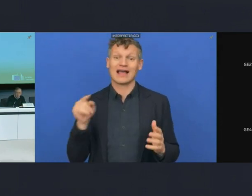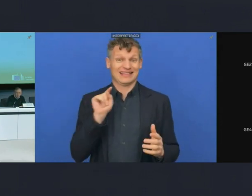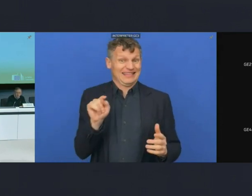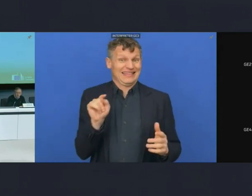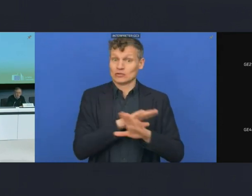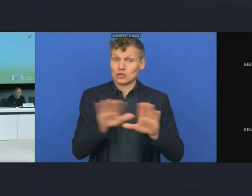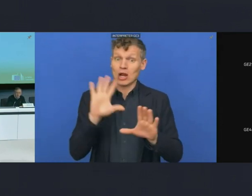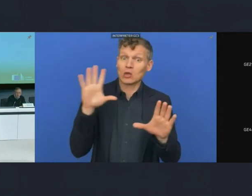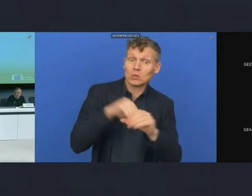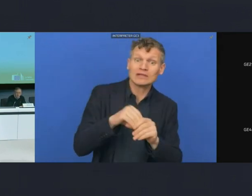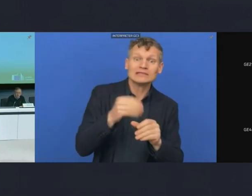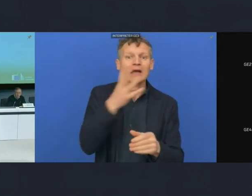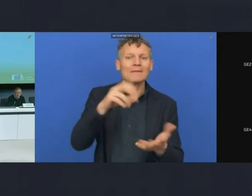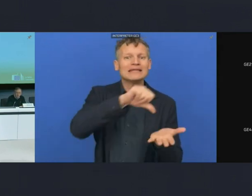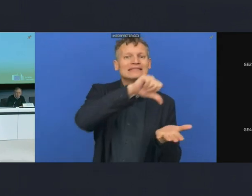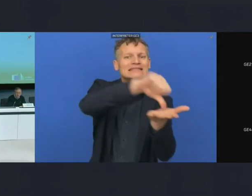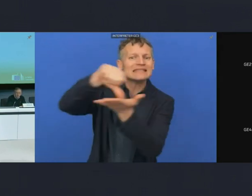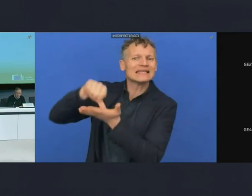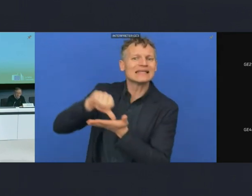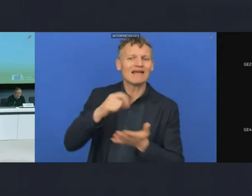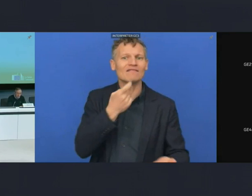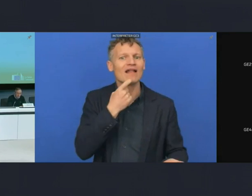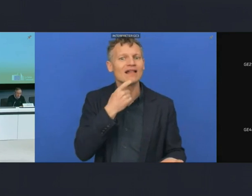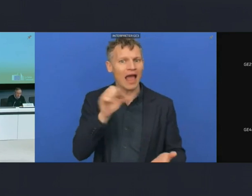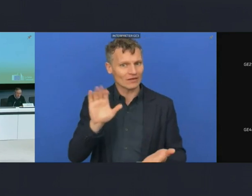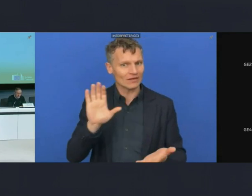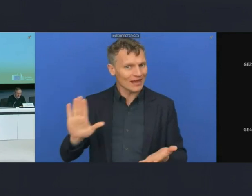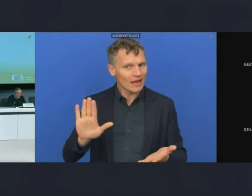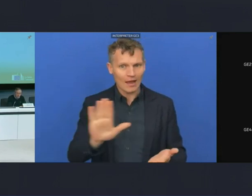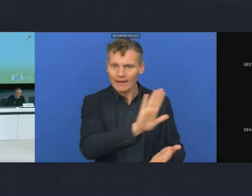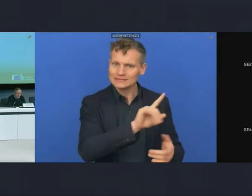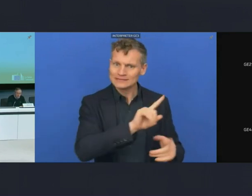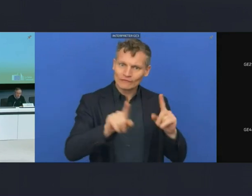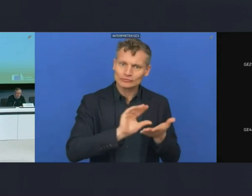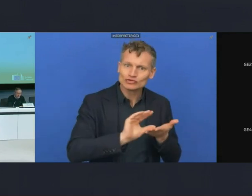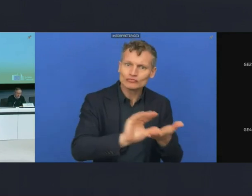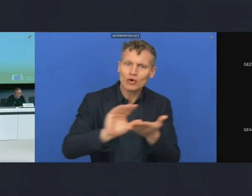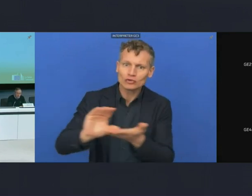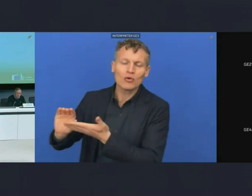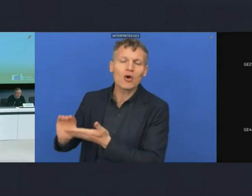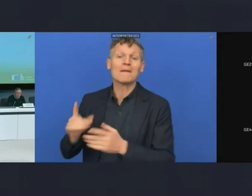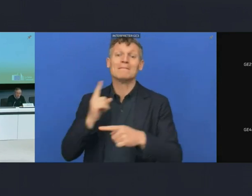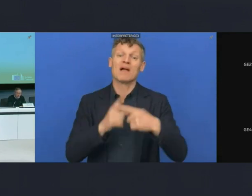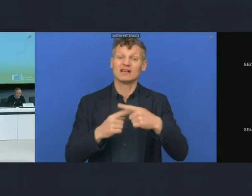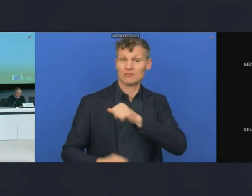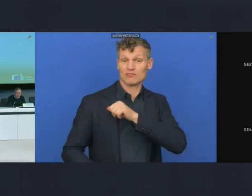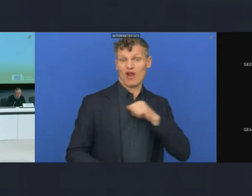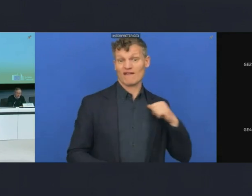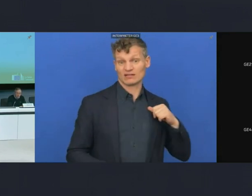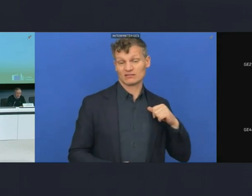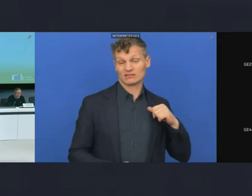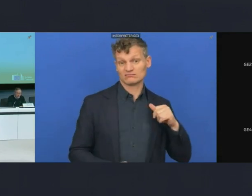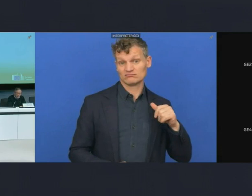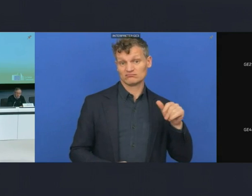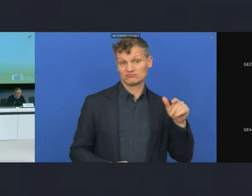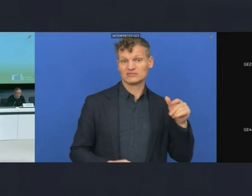are also important, and also we have extra funding for private sport clubs and training studios and